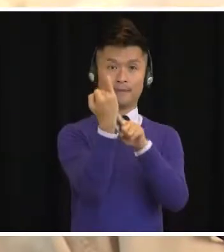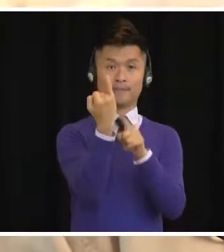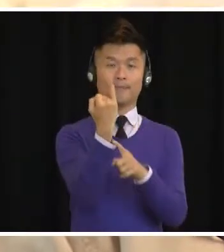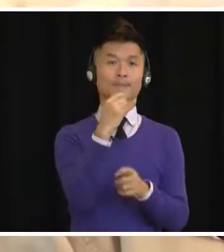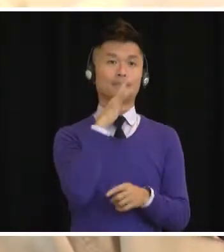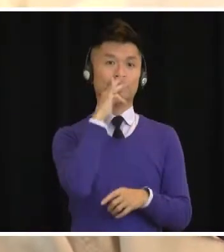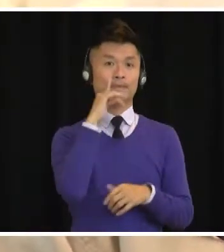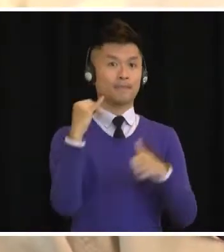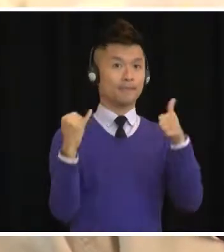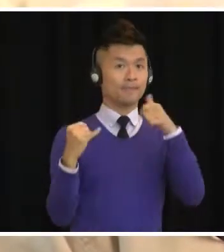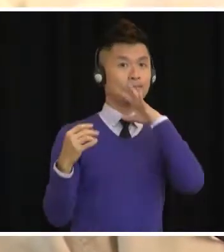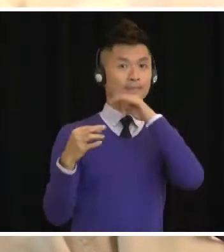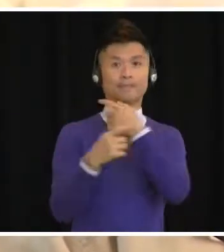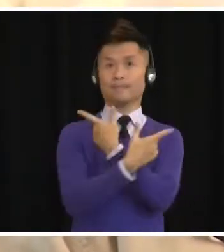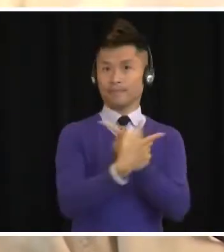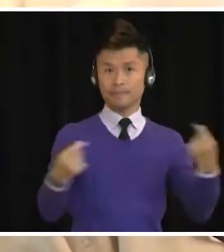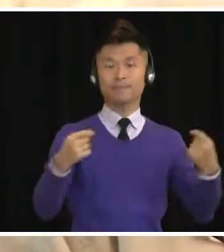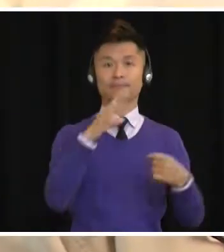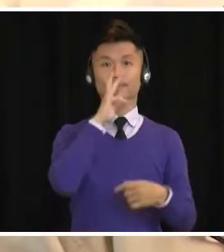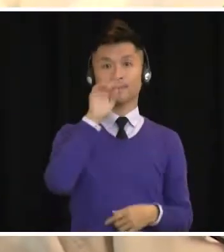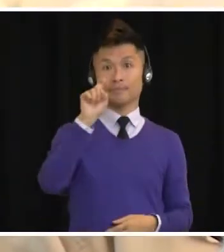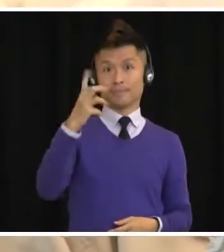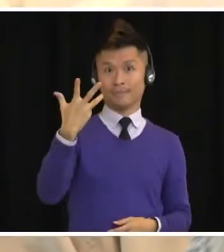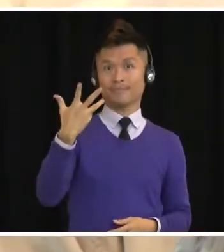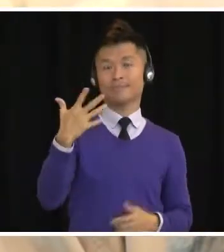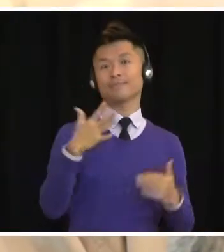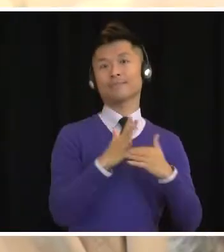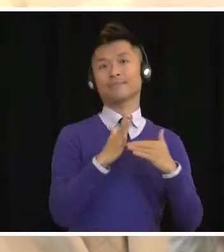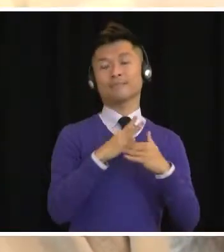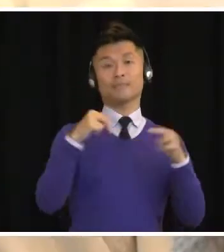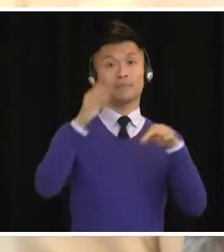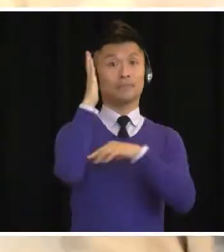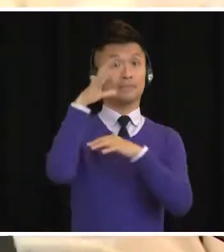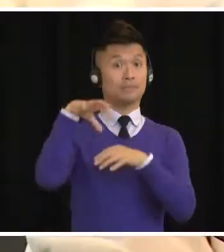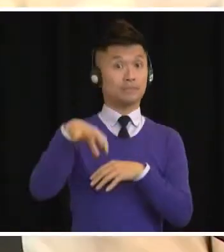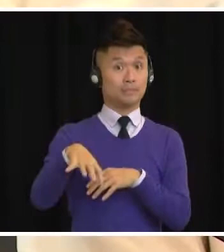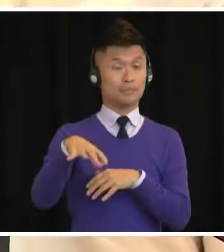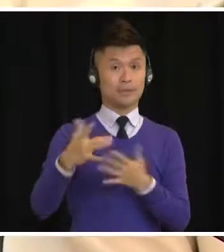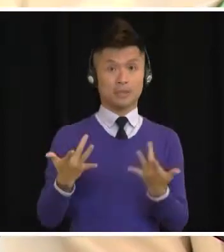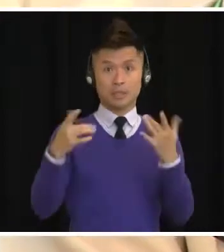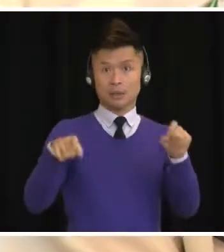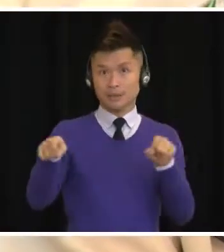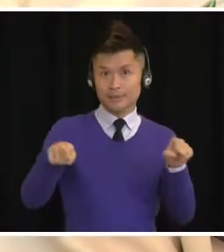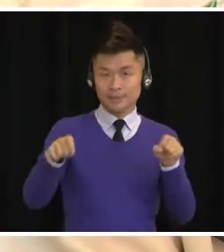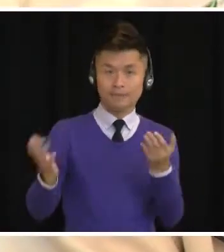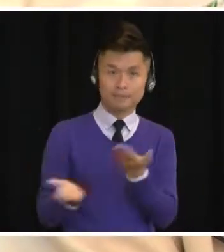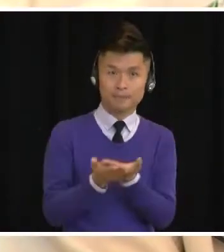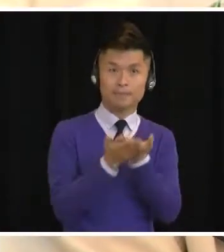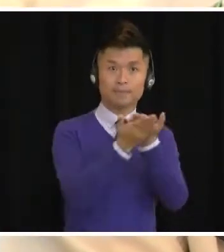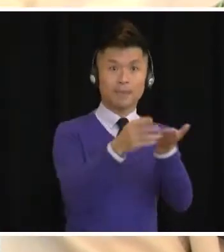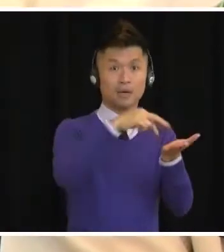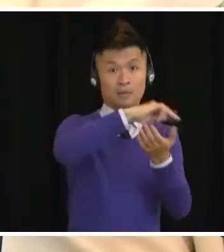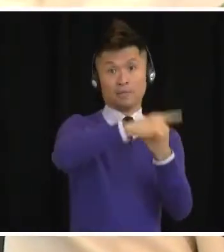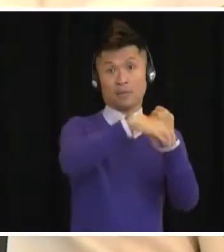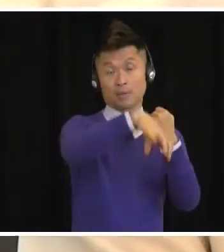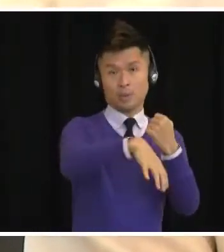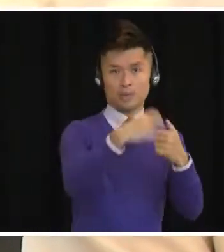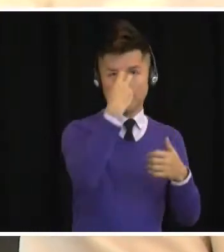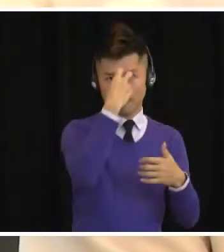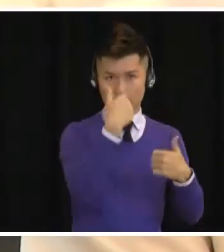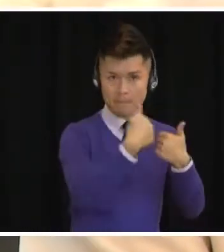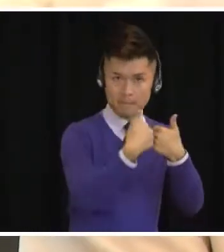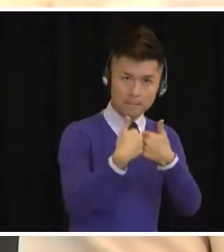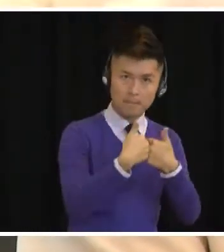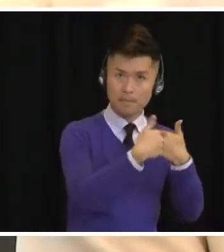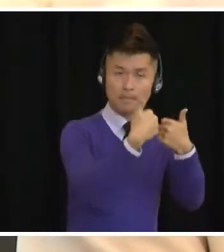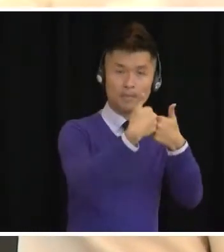took the initiative to adjust the marriage age for women, adjusted it to